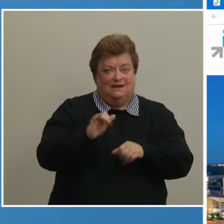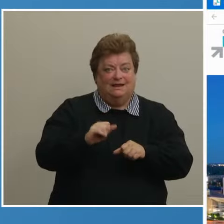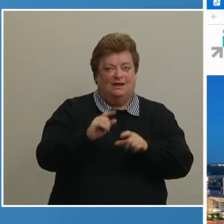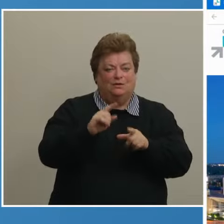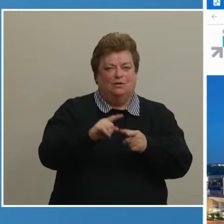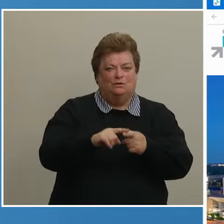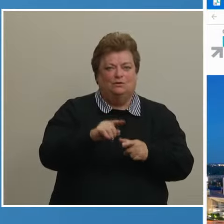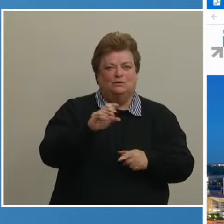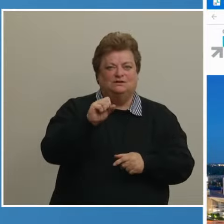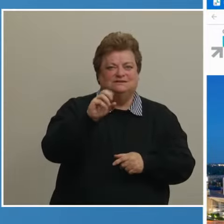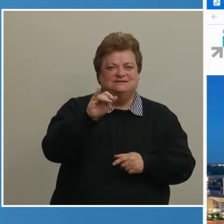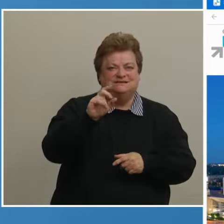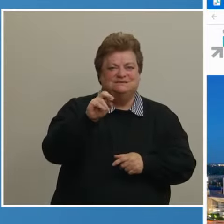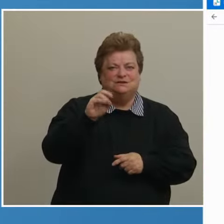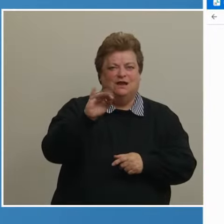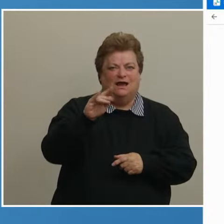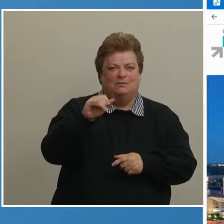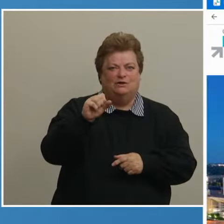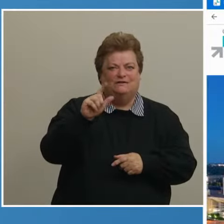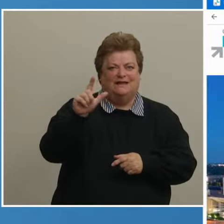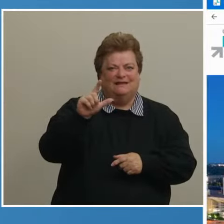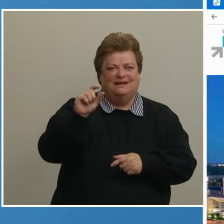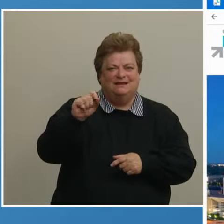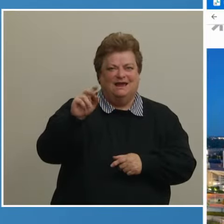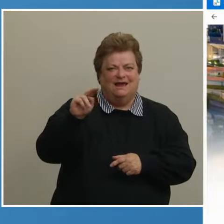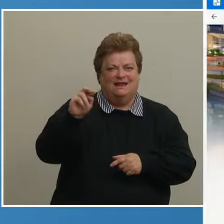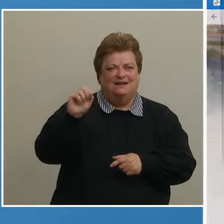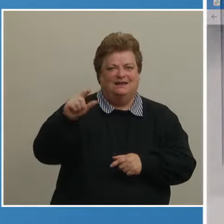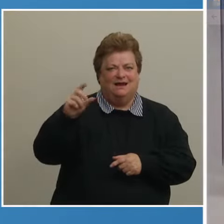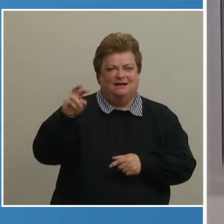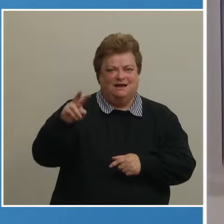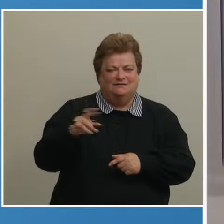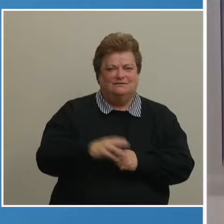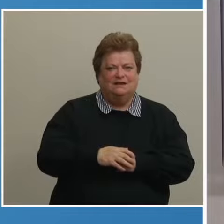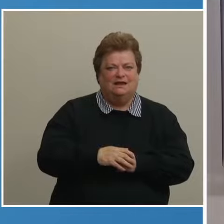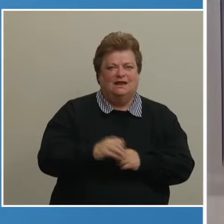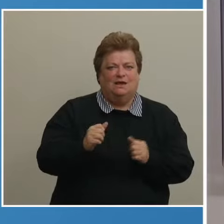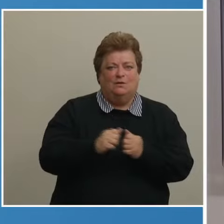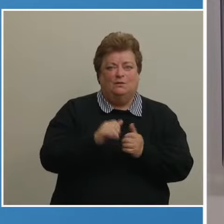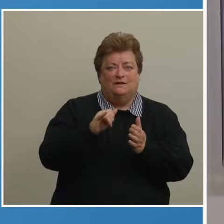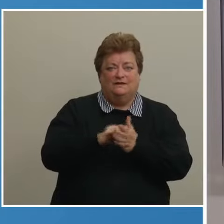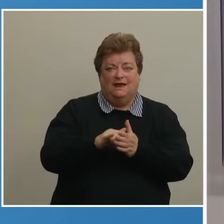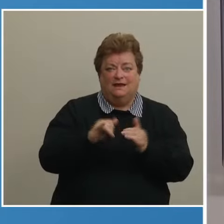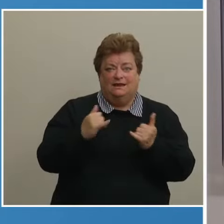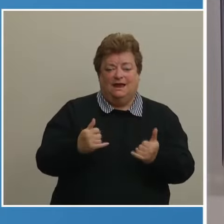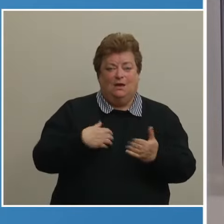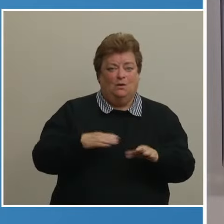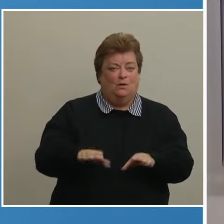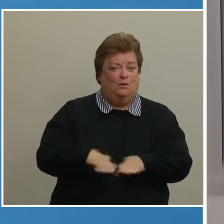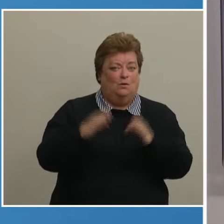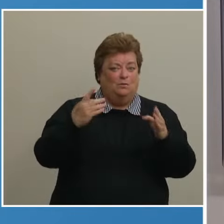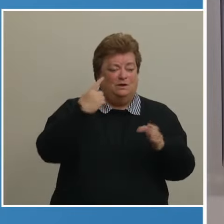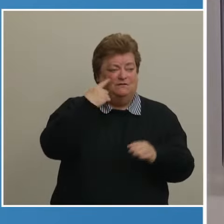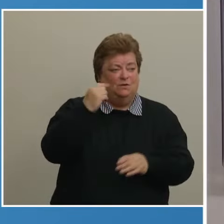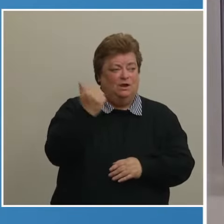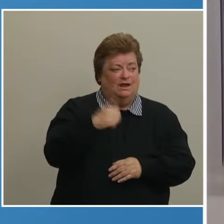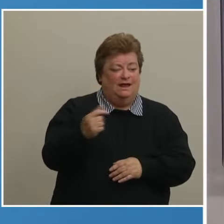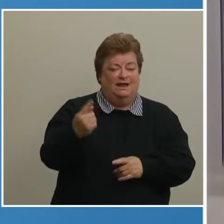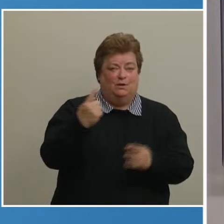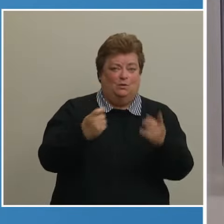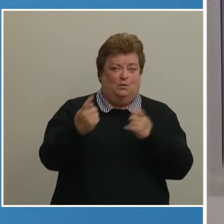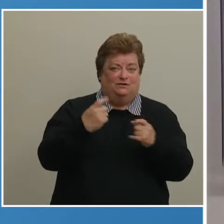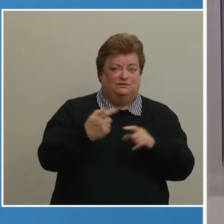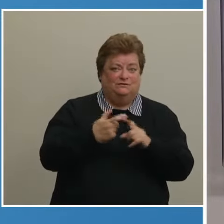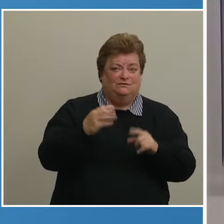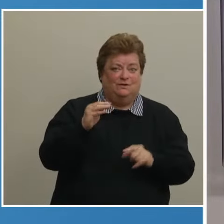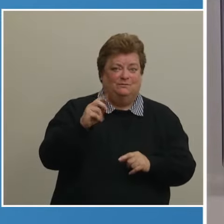jobs.lincoln.ne.gov and select seasonal opportunities from the menu bar. And with that, we would be happy to take any questions from